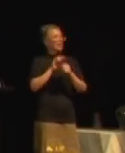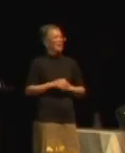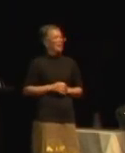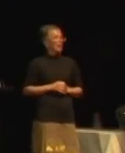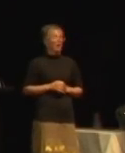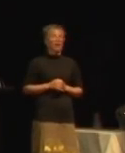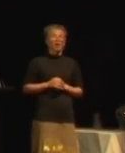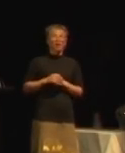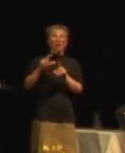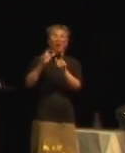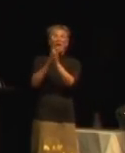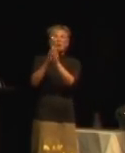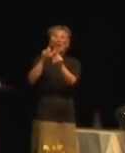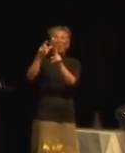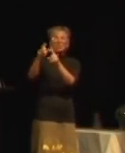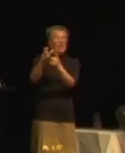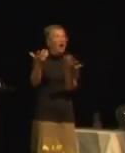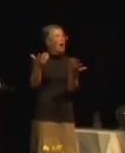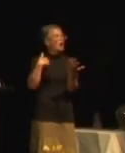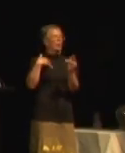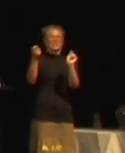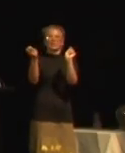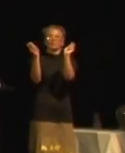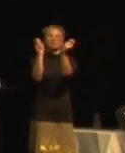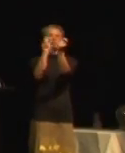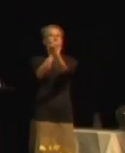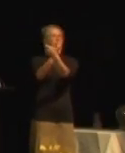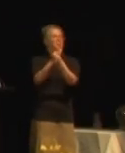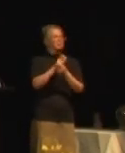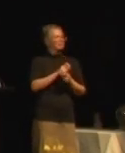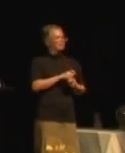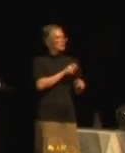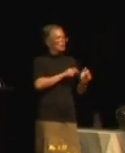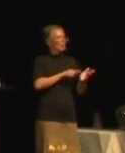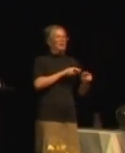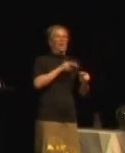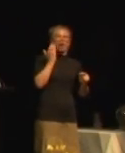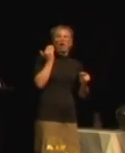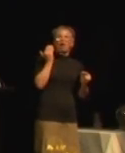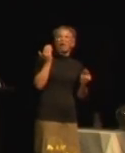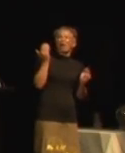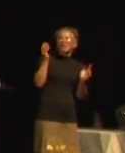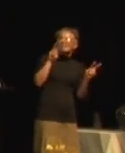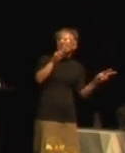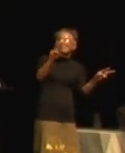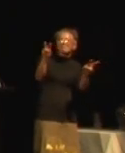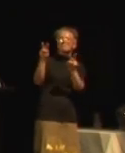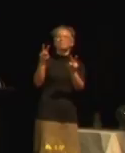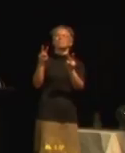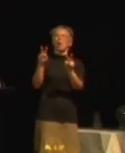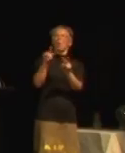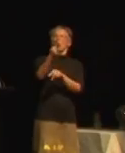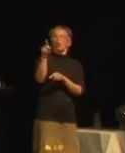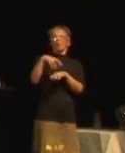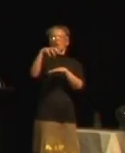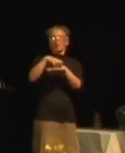culture of libraries so that people of color can bring their full selves to work, and those differences will be valued. I